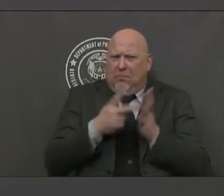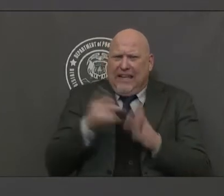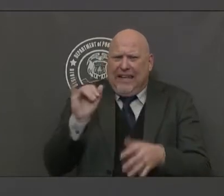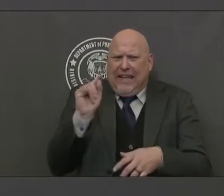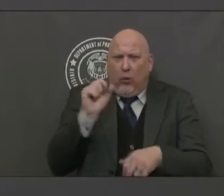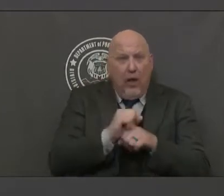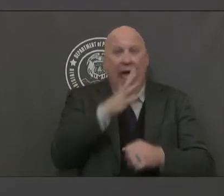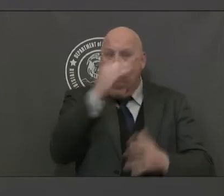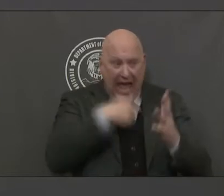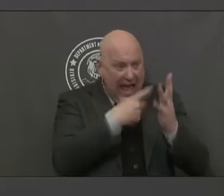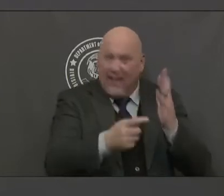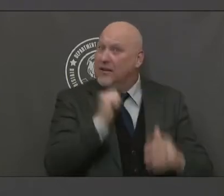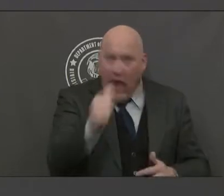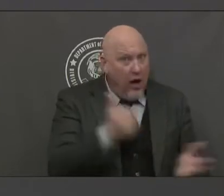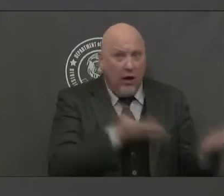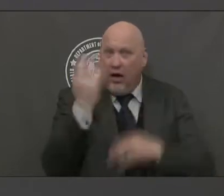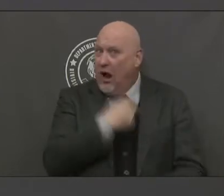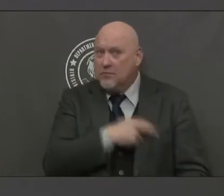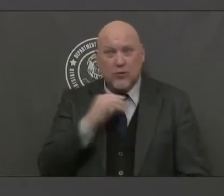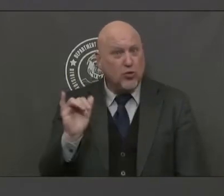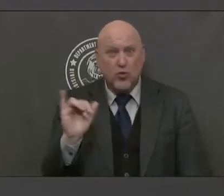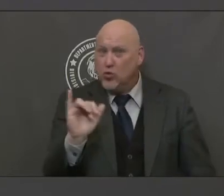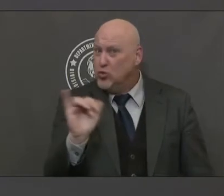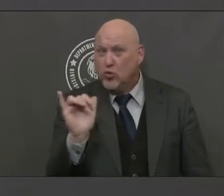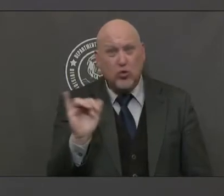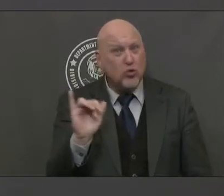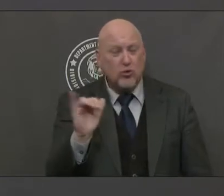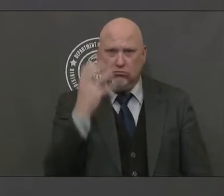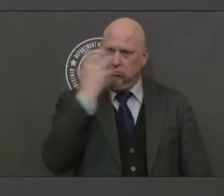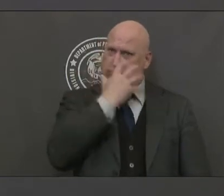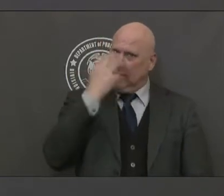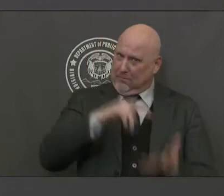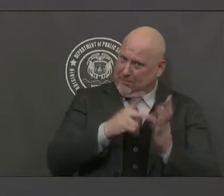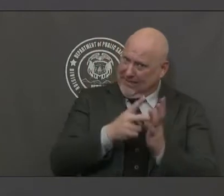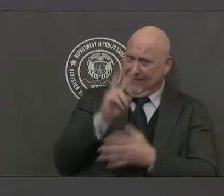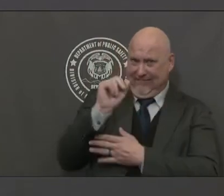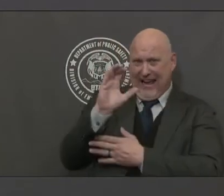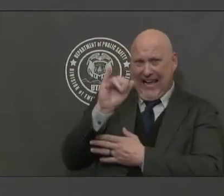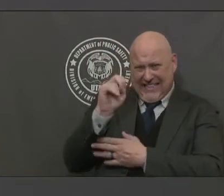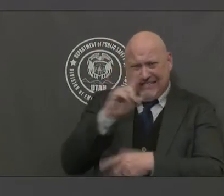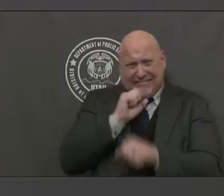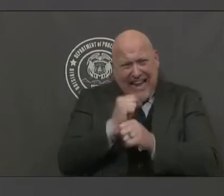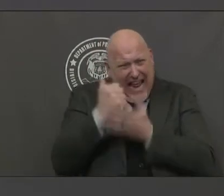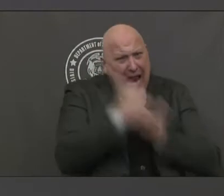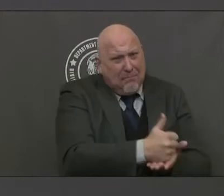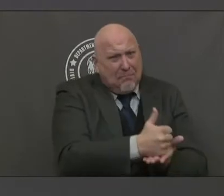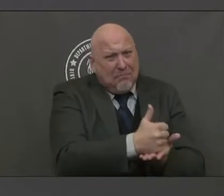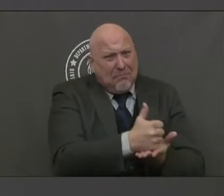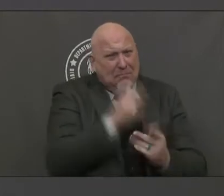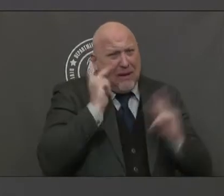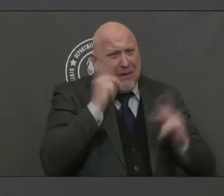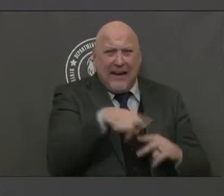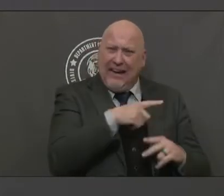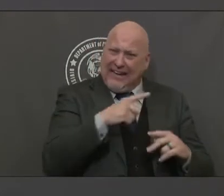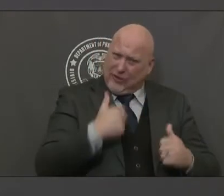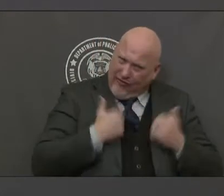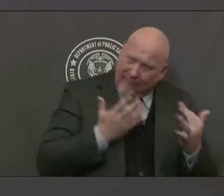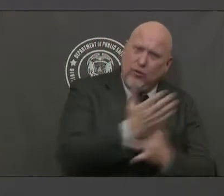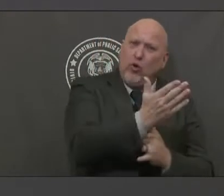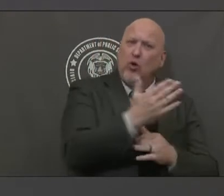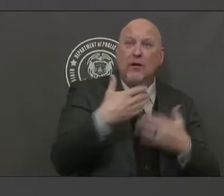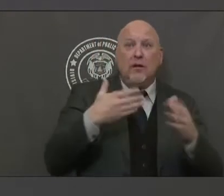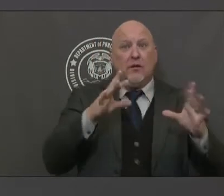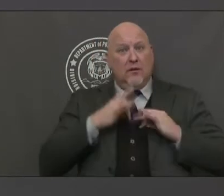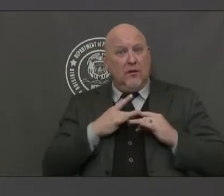is all very, very good news, very, very optimistic news. Best news of all, I'm pleased to report that now over 70% of